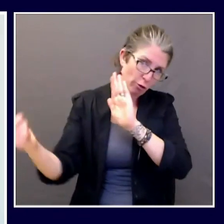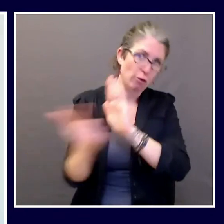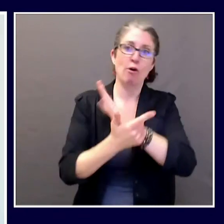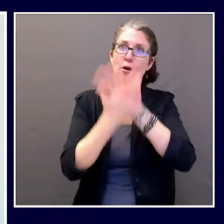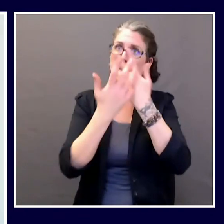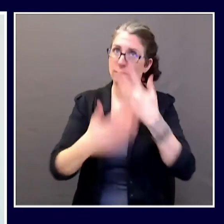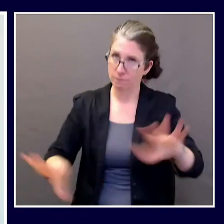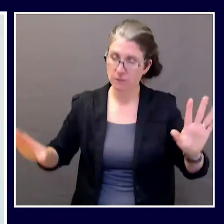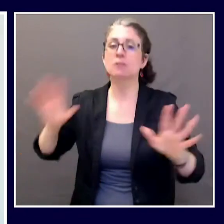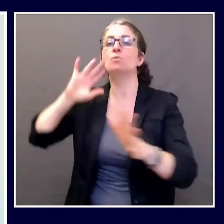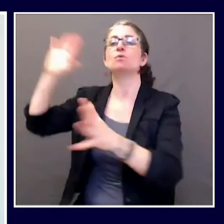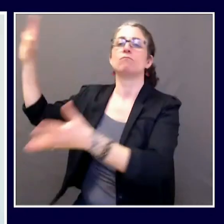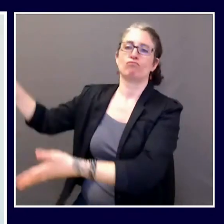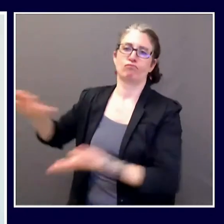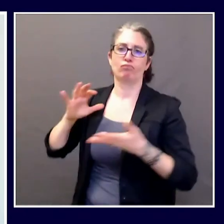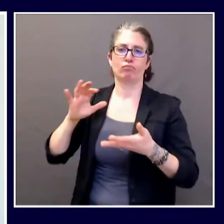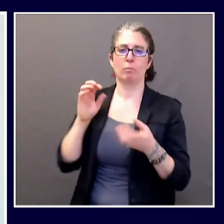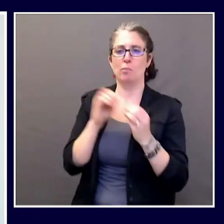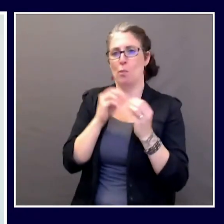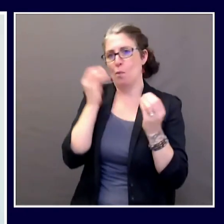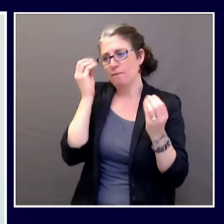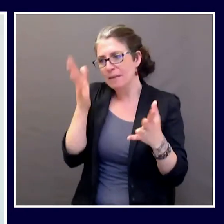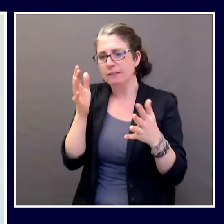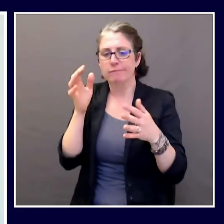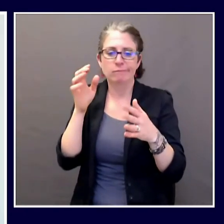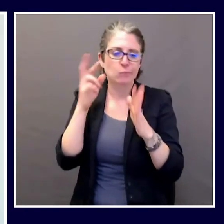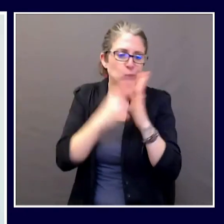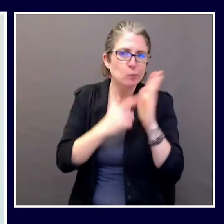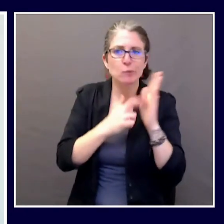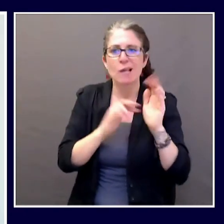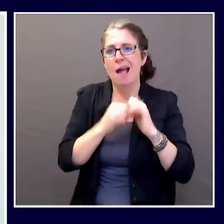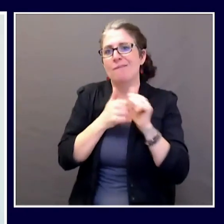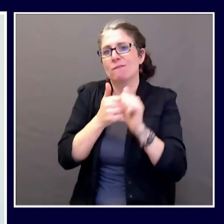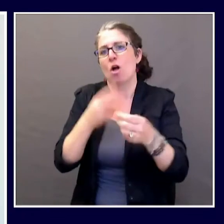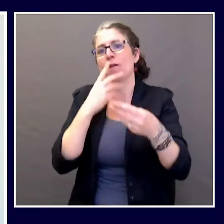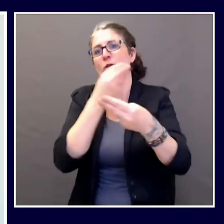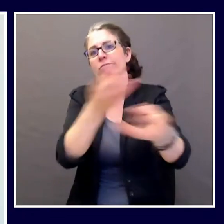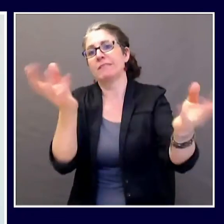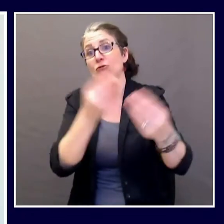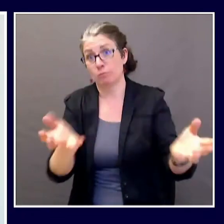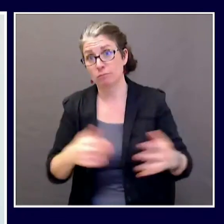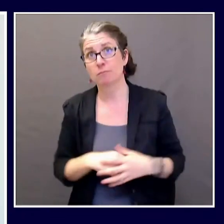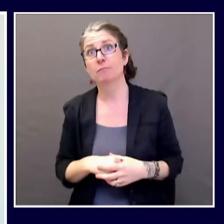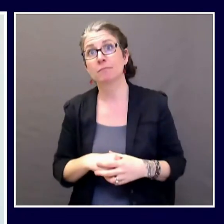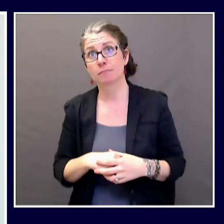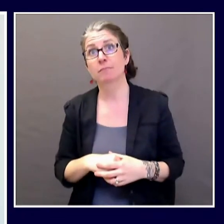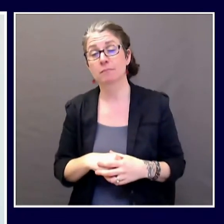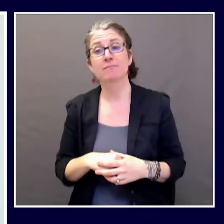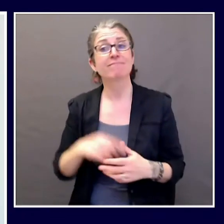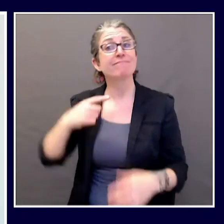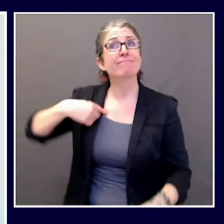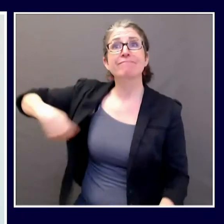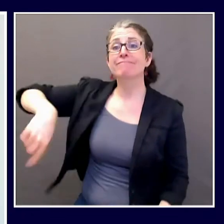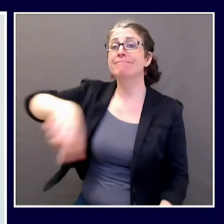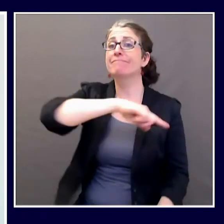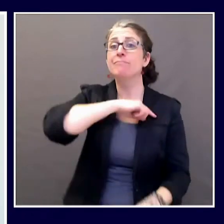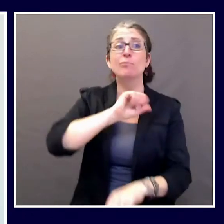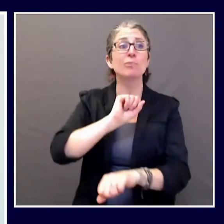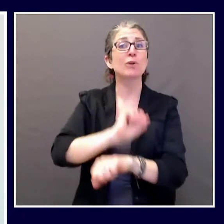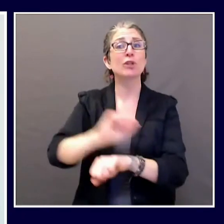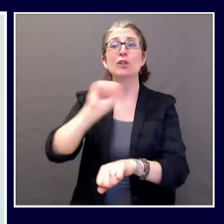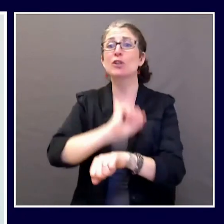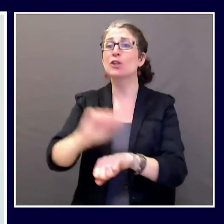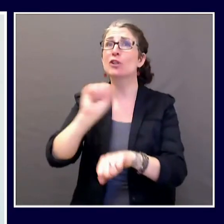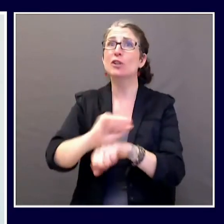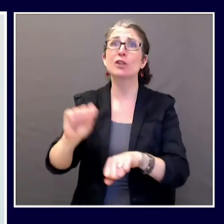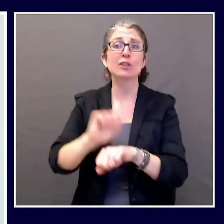to what Dr. Shah just said, all of our effort right now is focused on if that vaccine supply